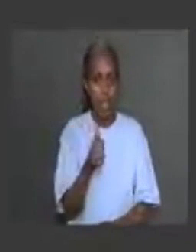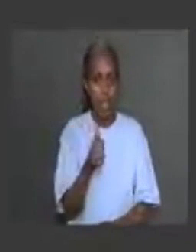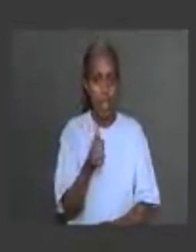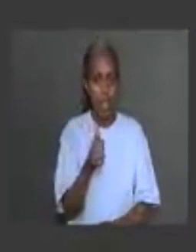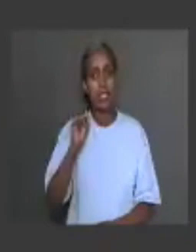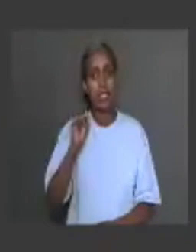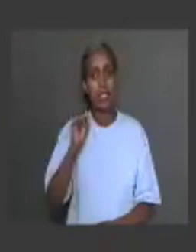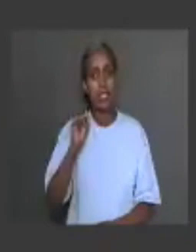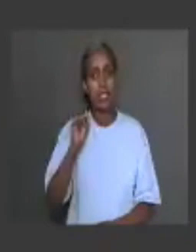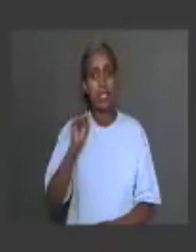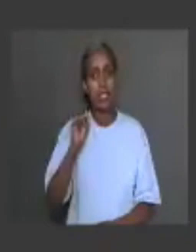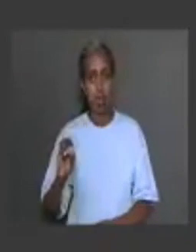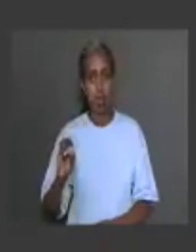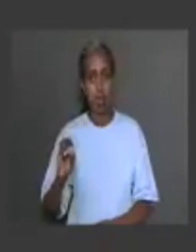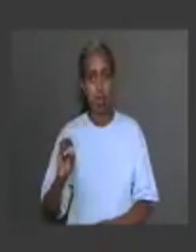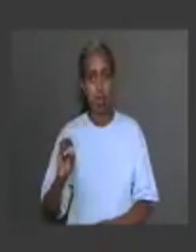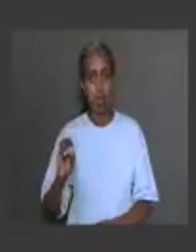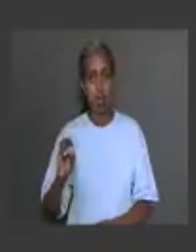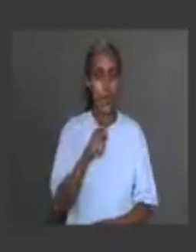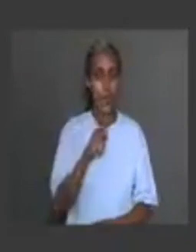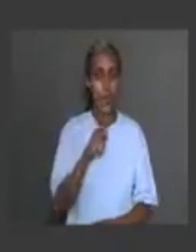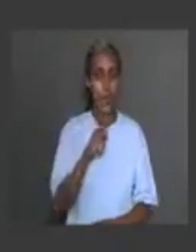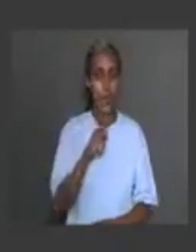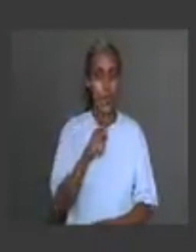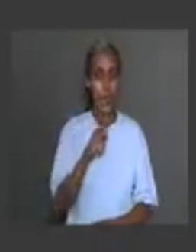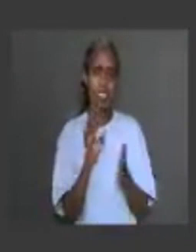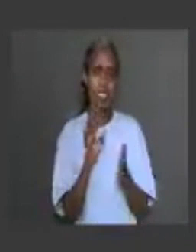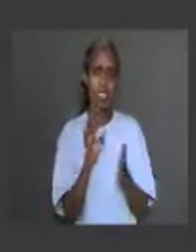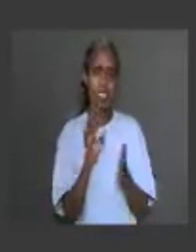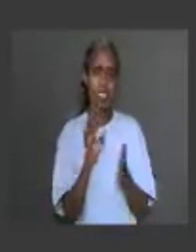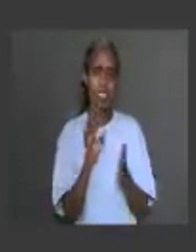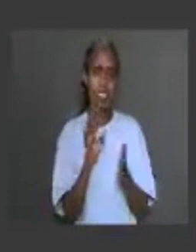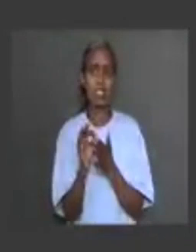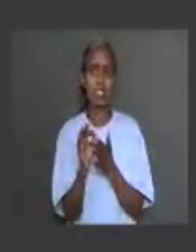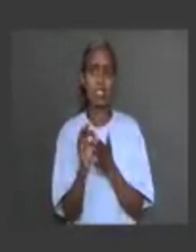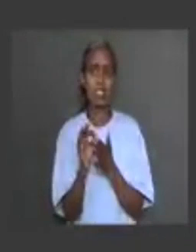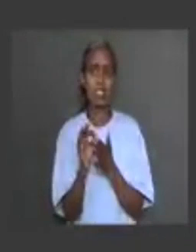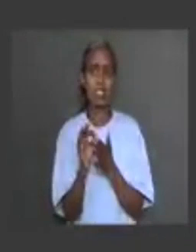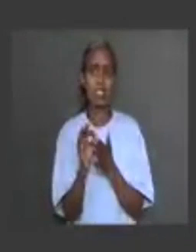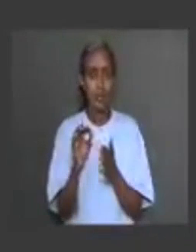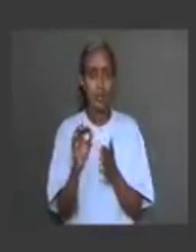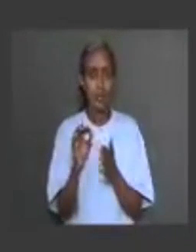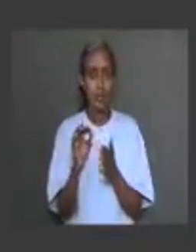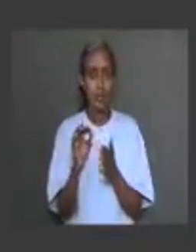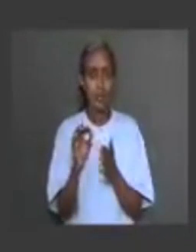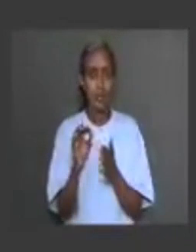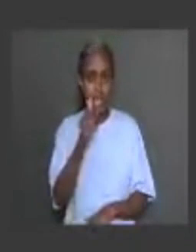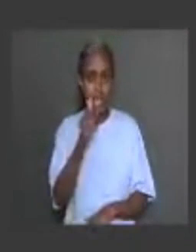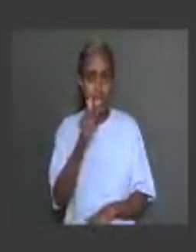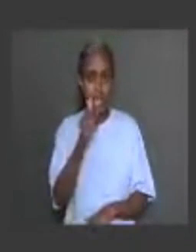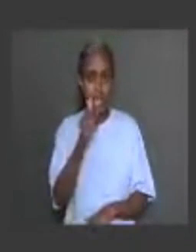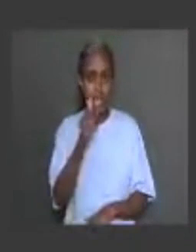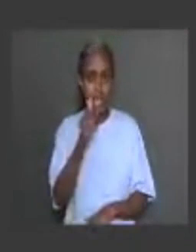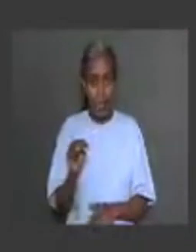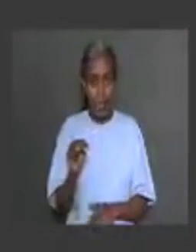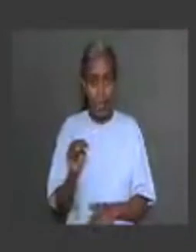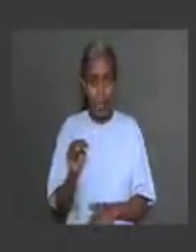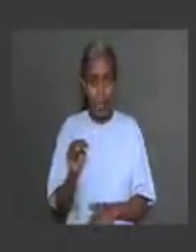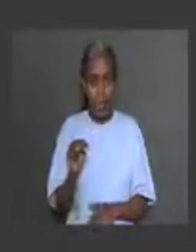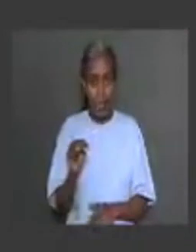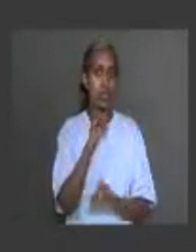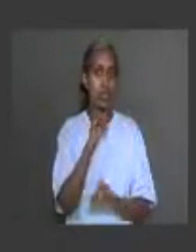0 be real numbers where an does not equal 0.